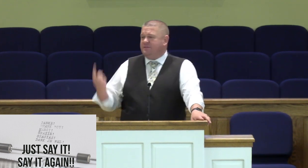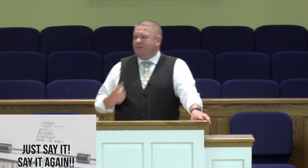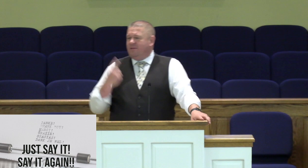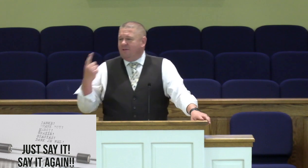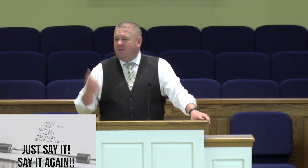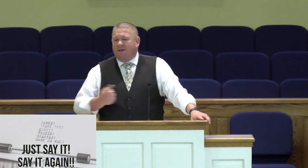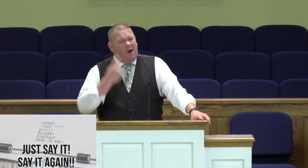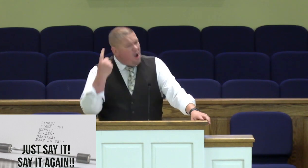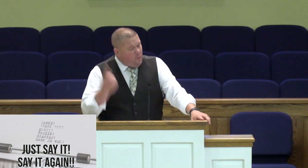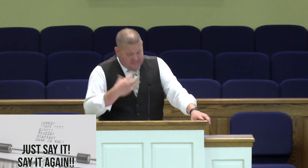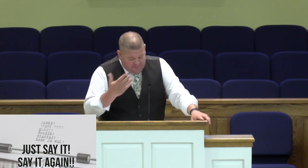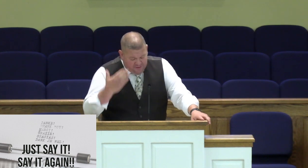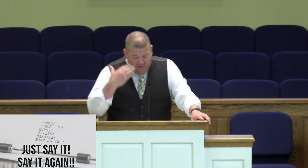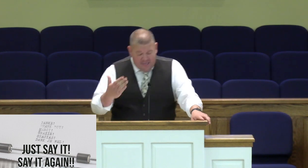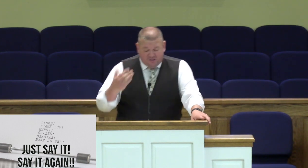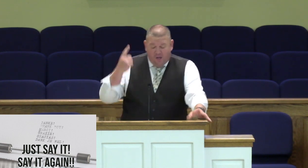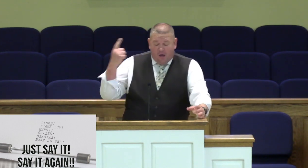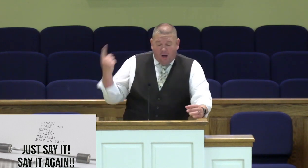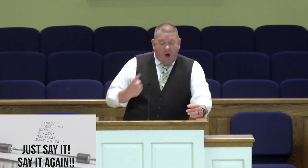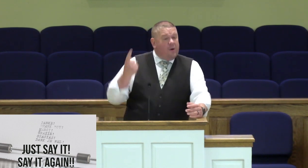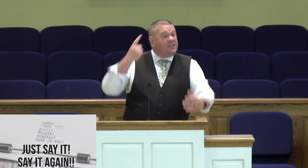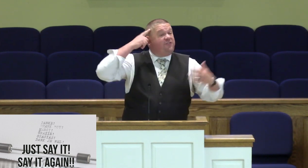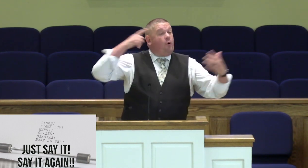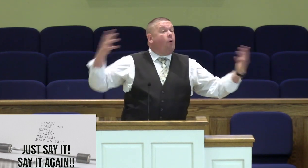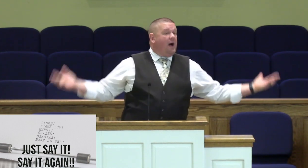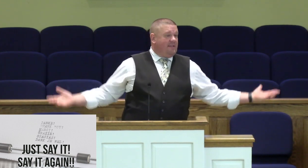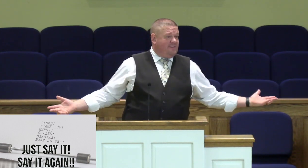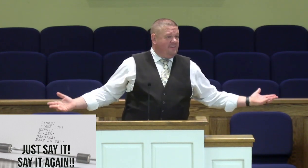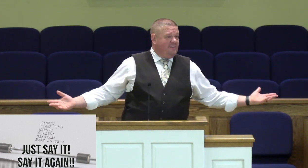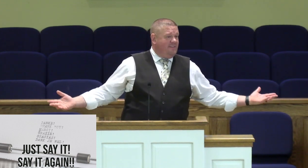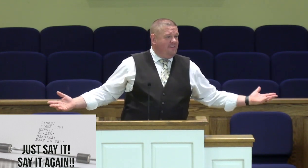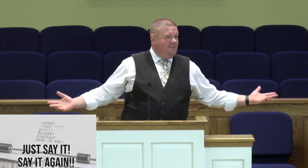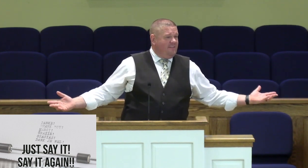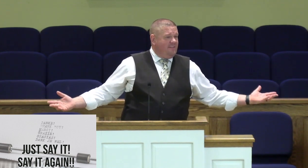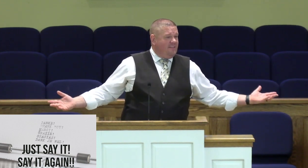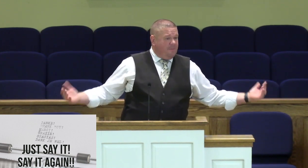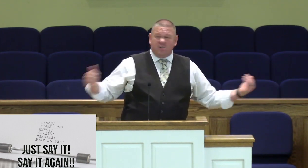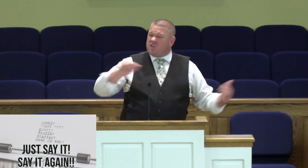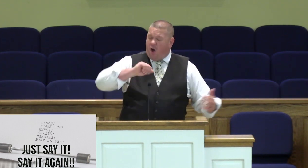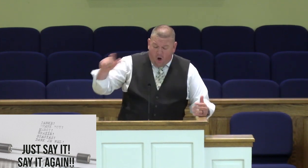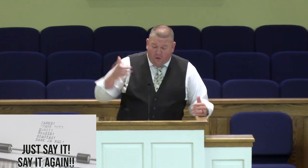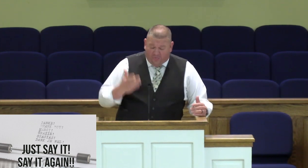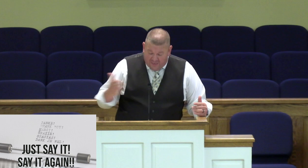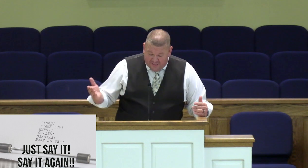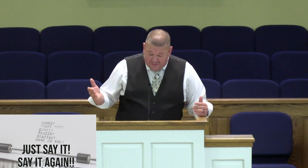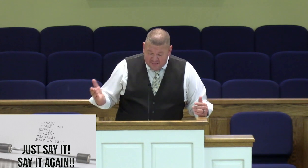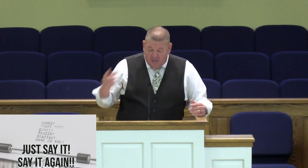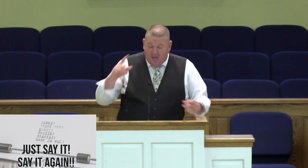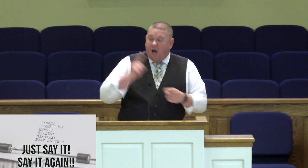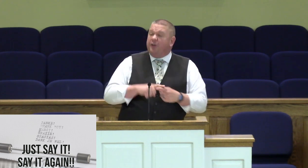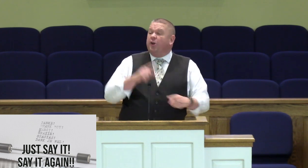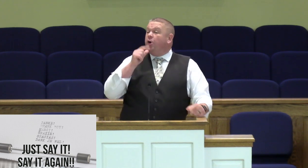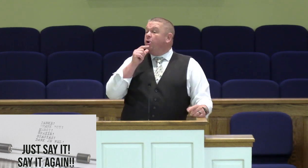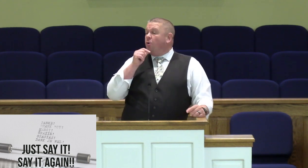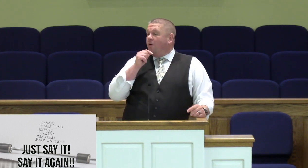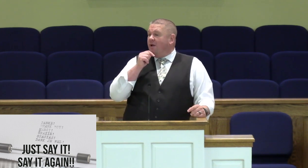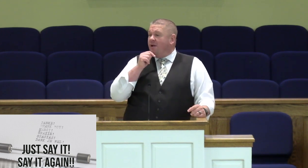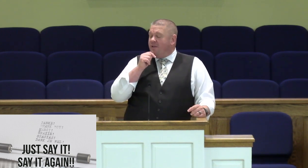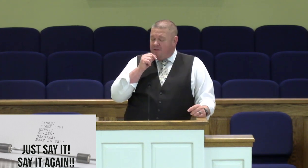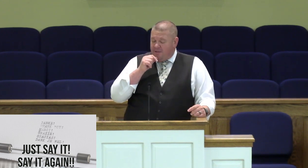Always. Always. Giving thanks, always, for what? Tell me, church. All things unto